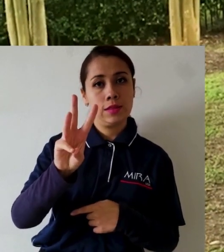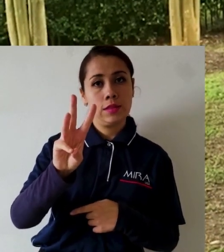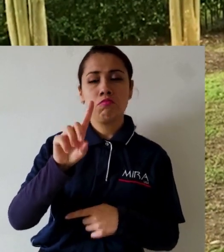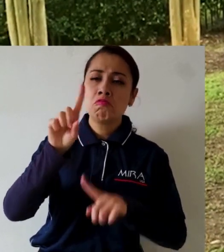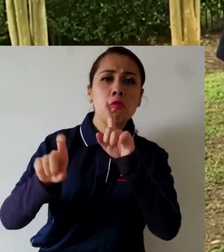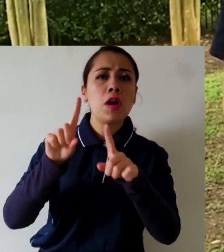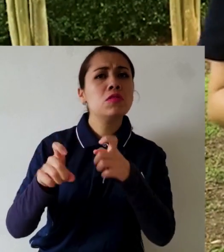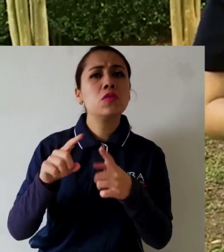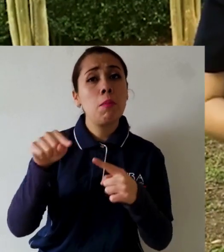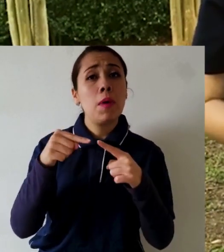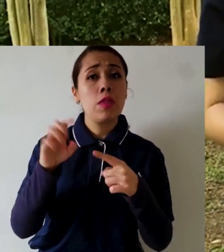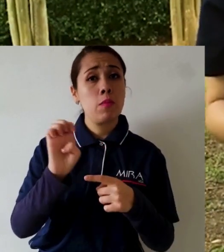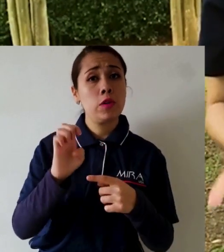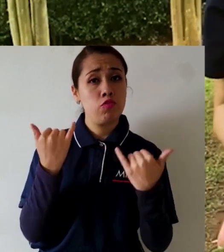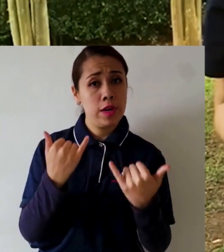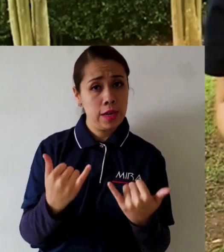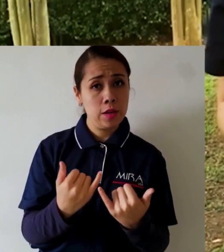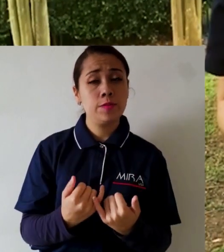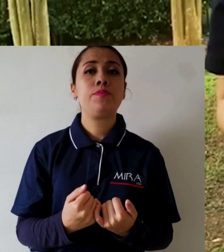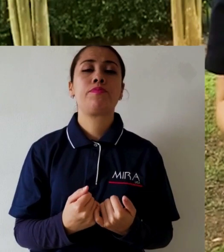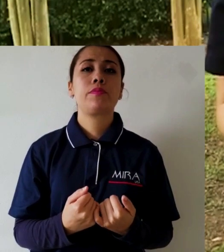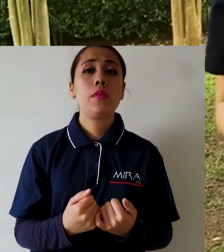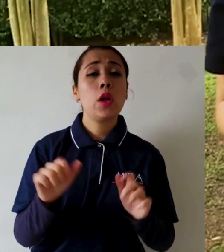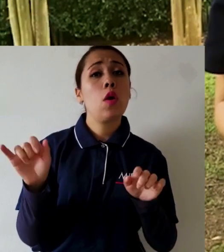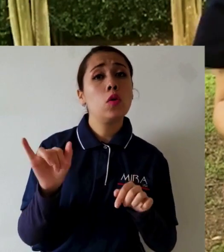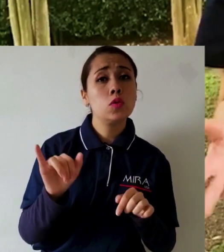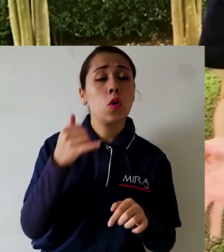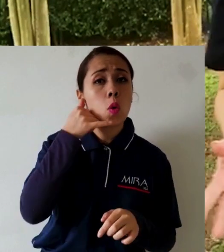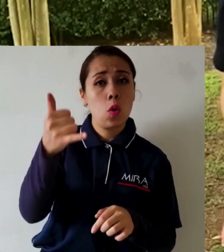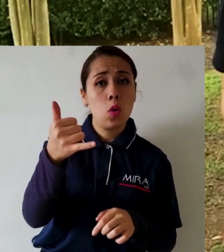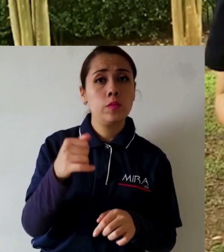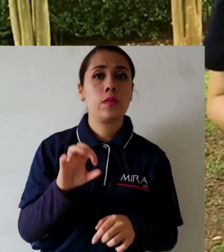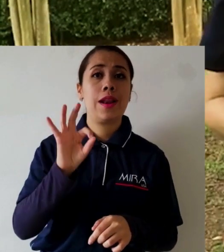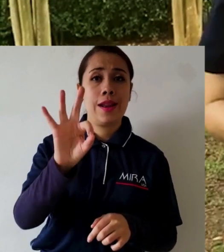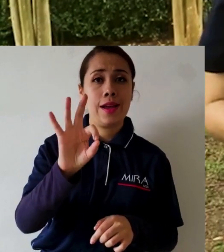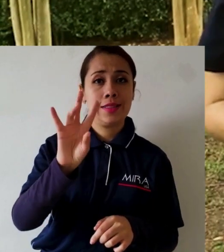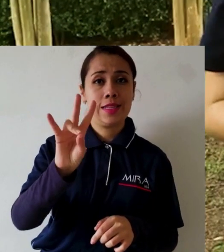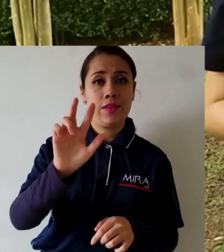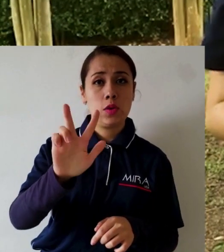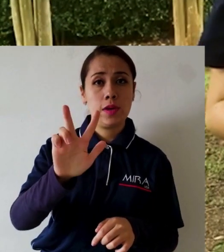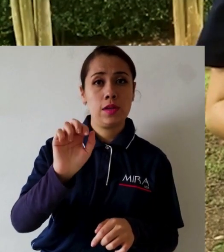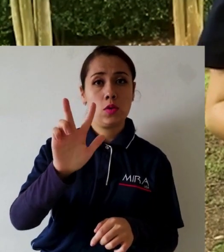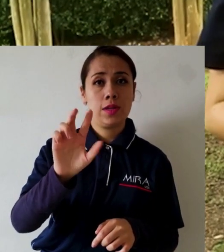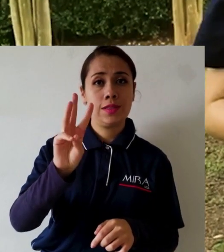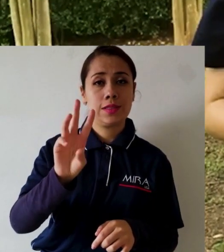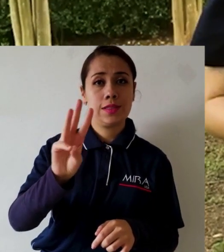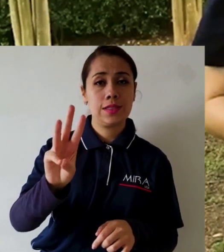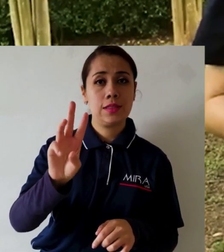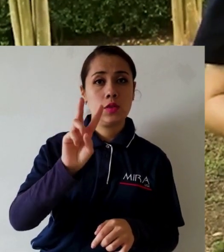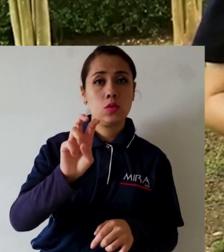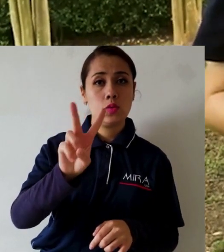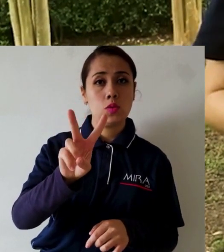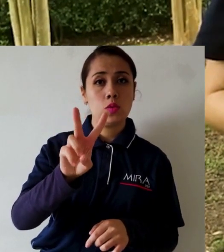862-210-4036 with questions related to the emergency and needs. You can also call